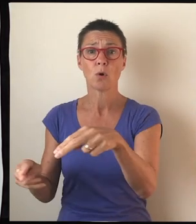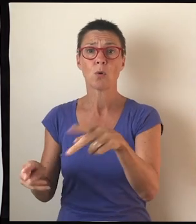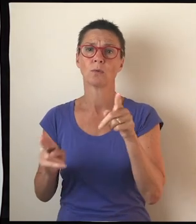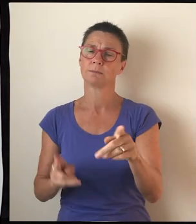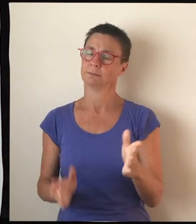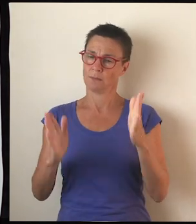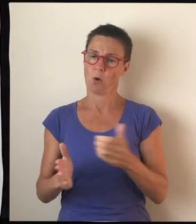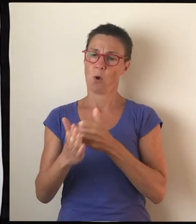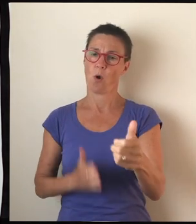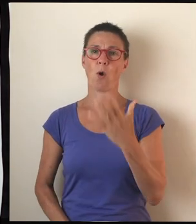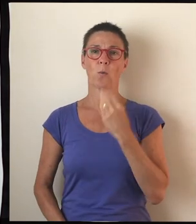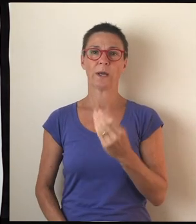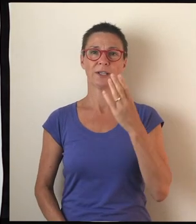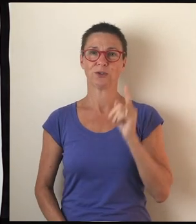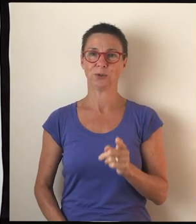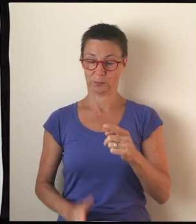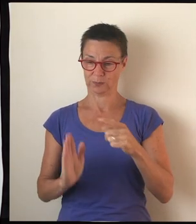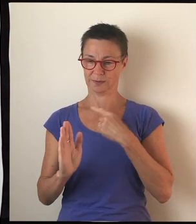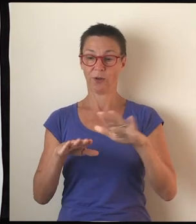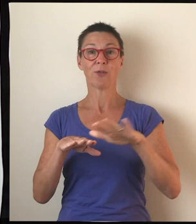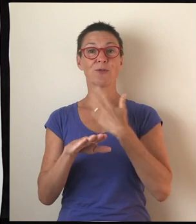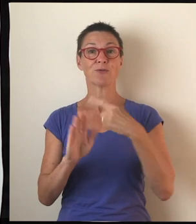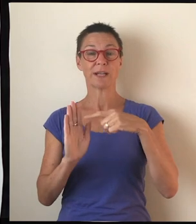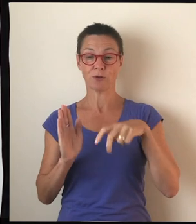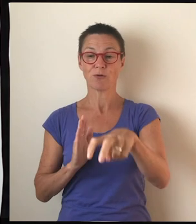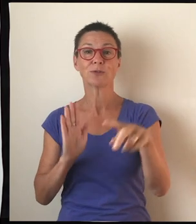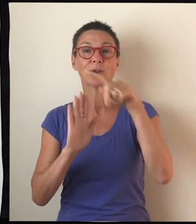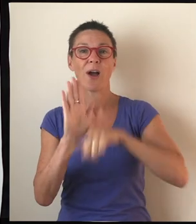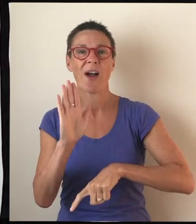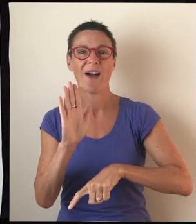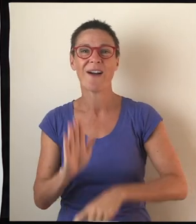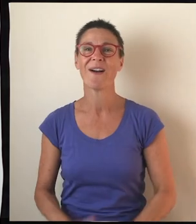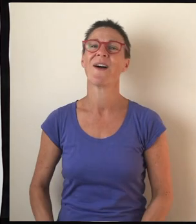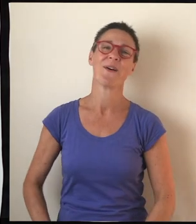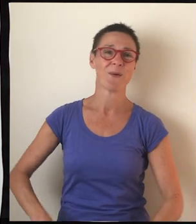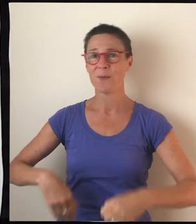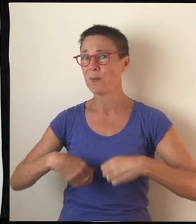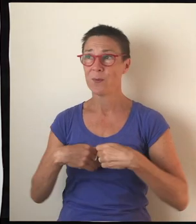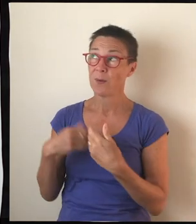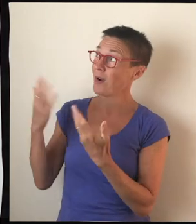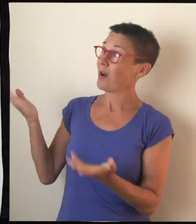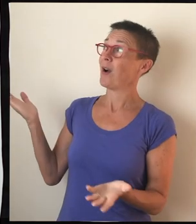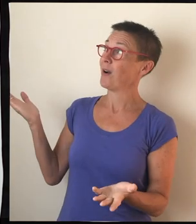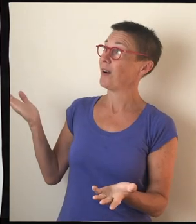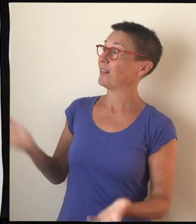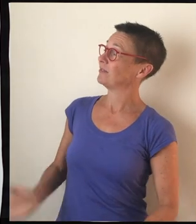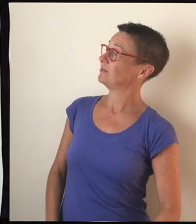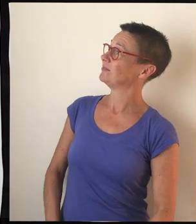the road, always use the Green Cross Code.